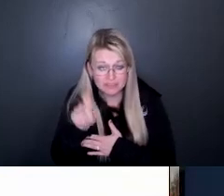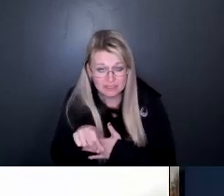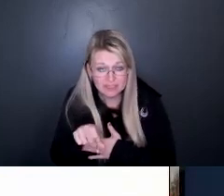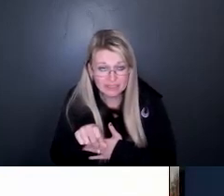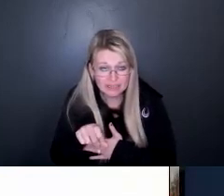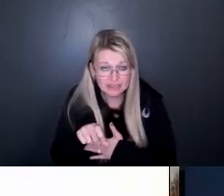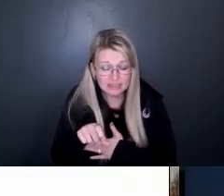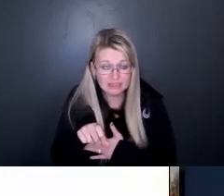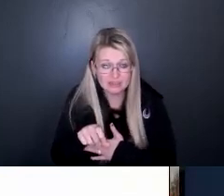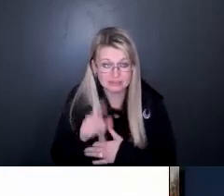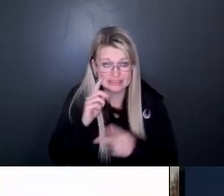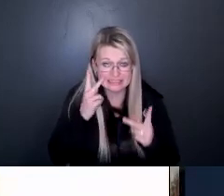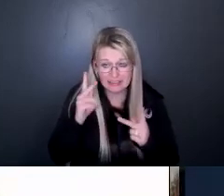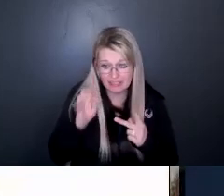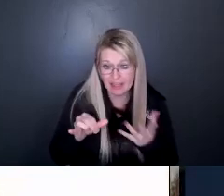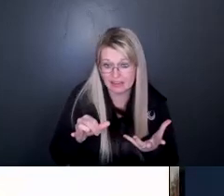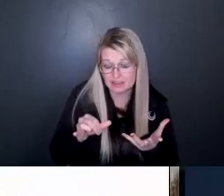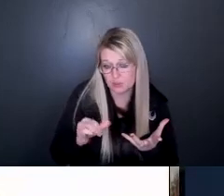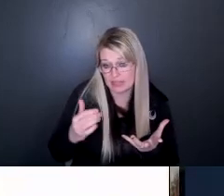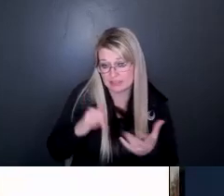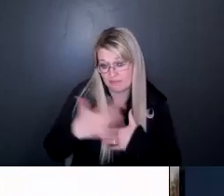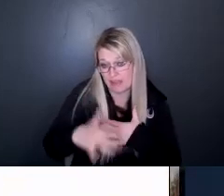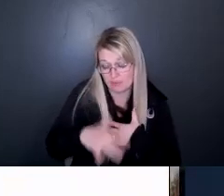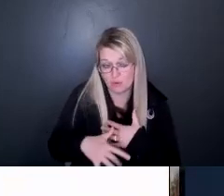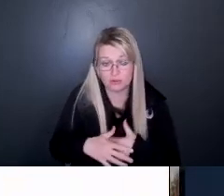so and so. Another recommendation,